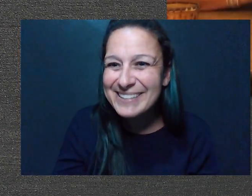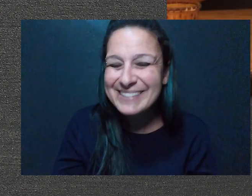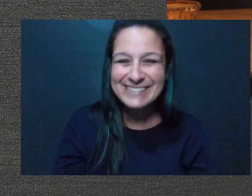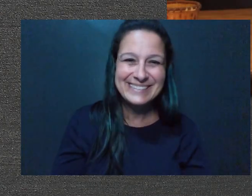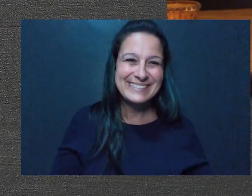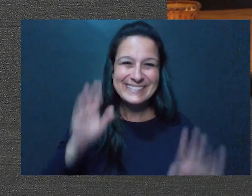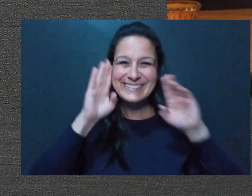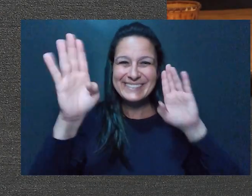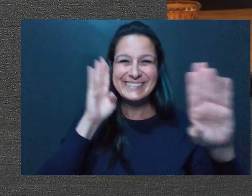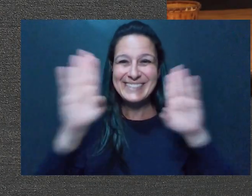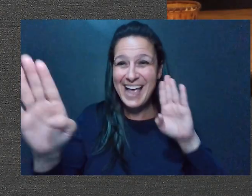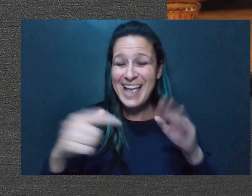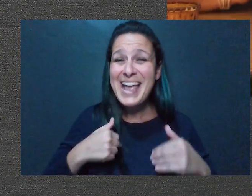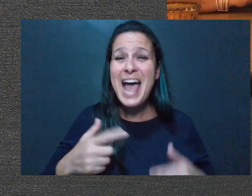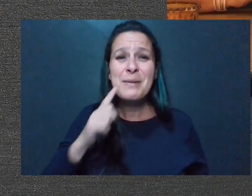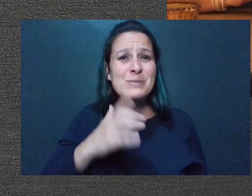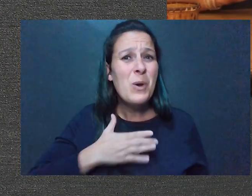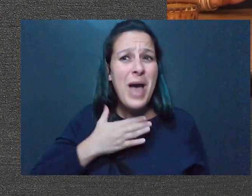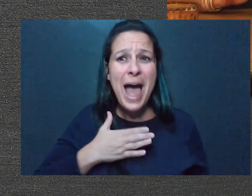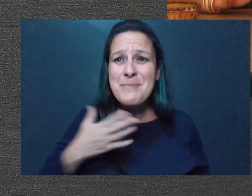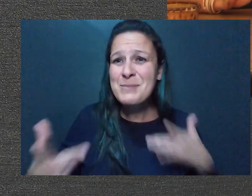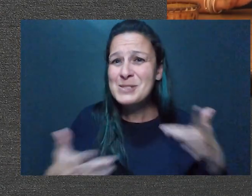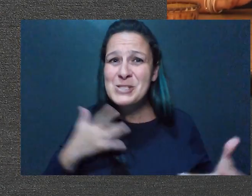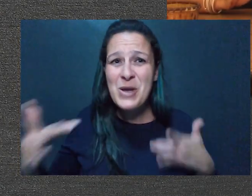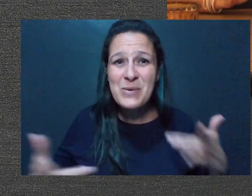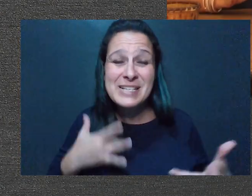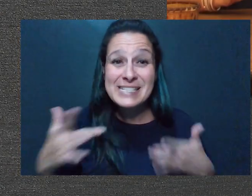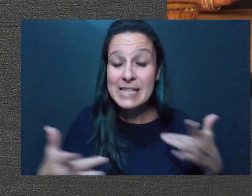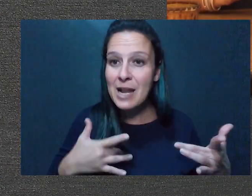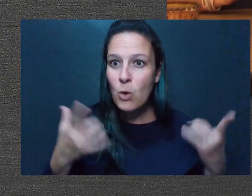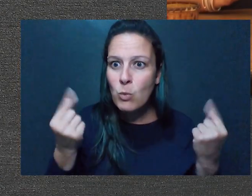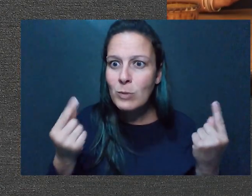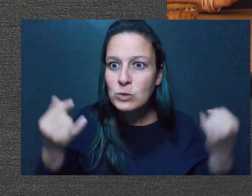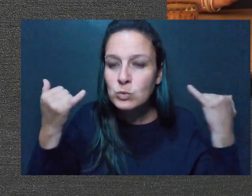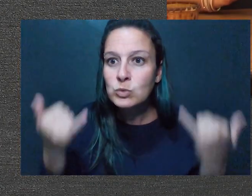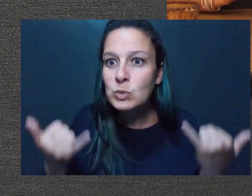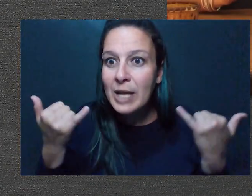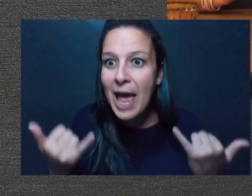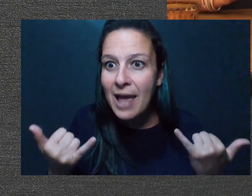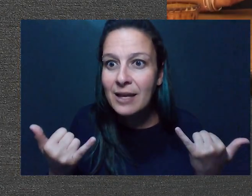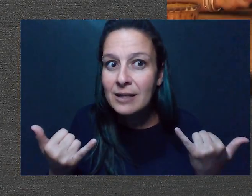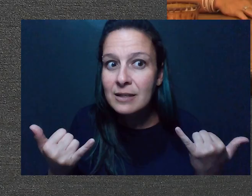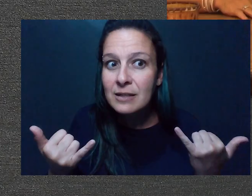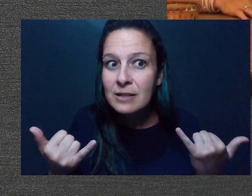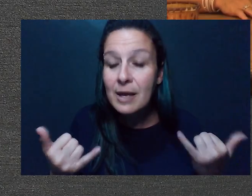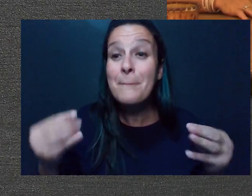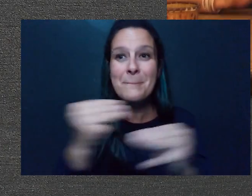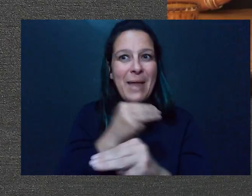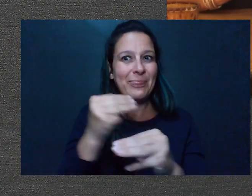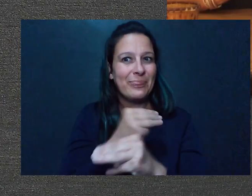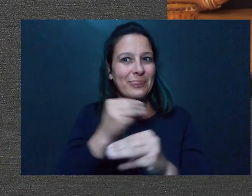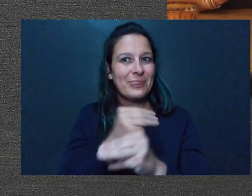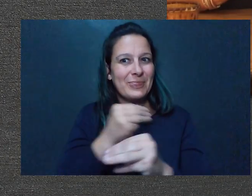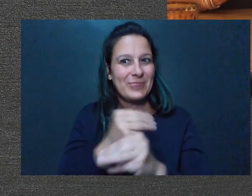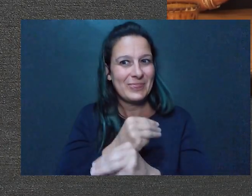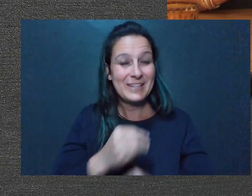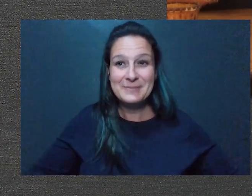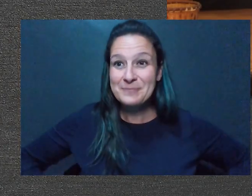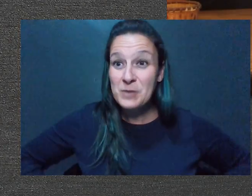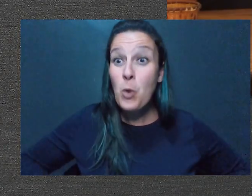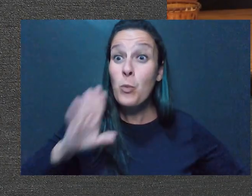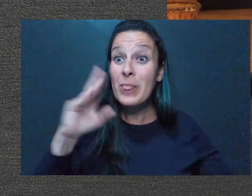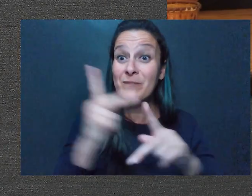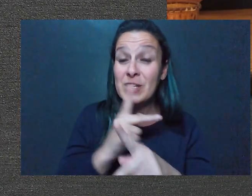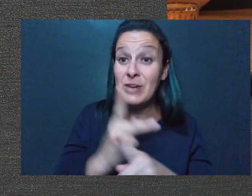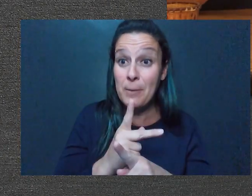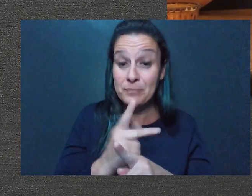Hi guys, I am so excited. We are going to do a little bit of math today. And we're gonna figure out if